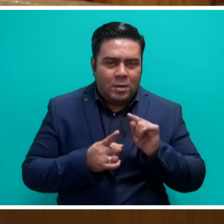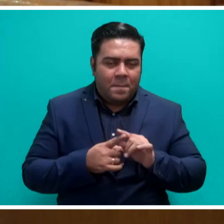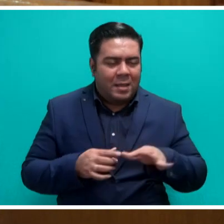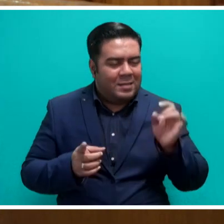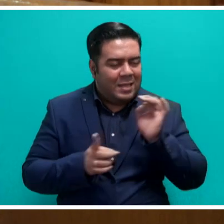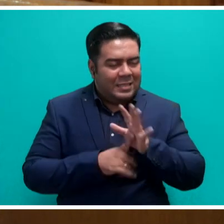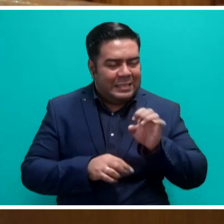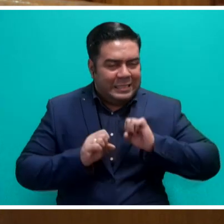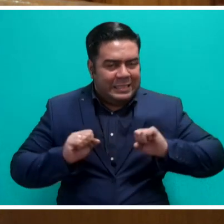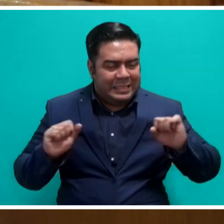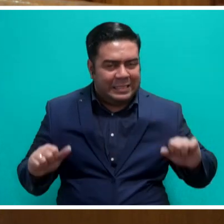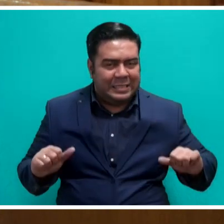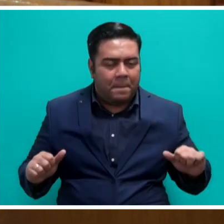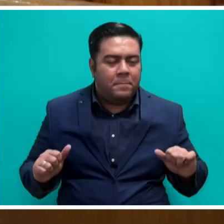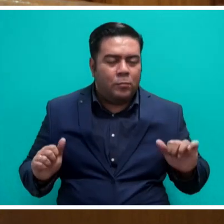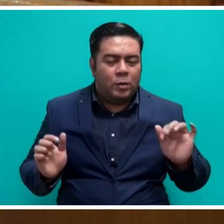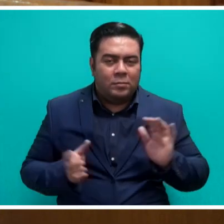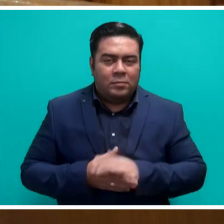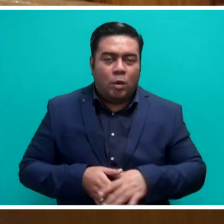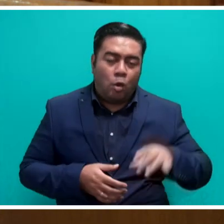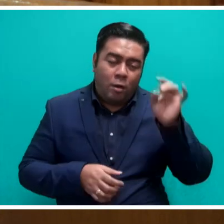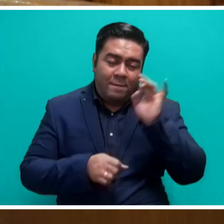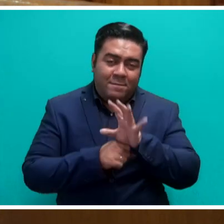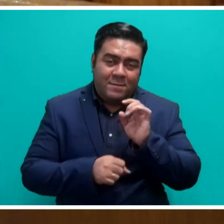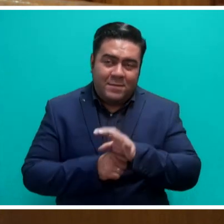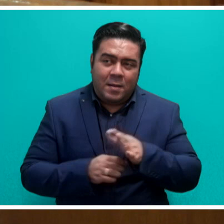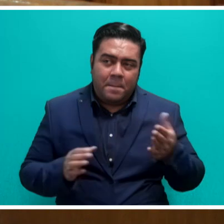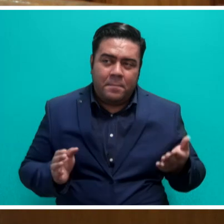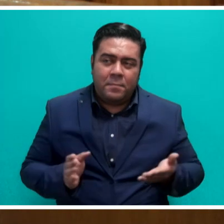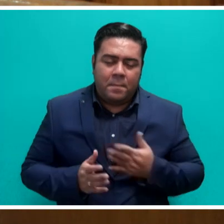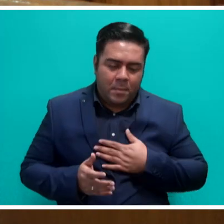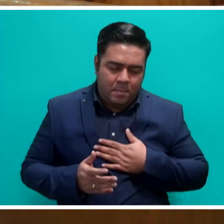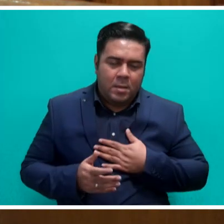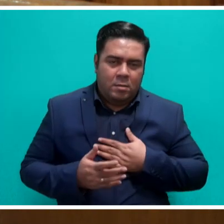President on the advice of under my tenure.